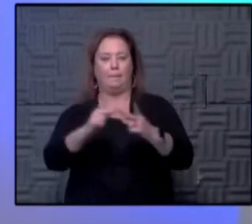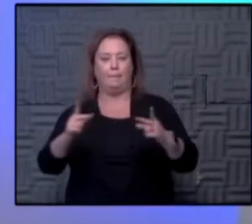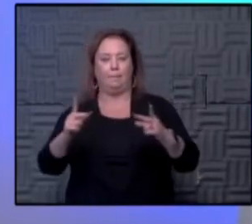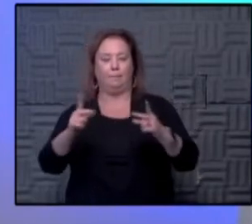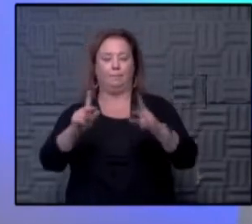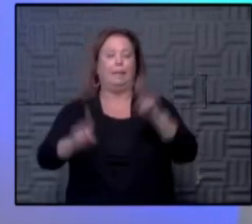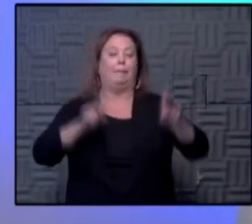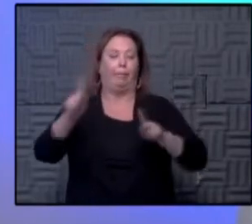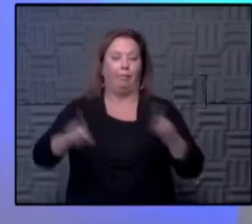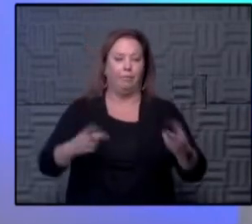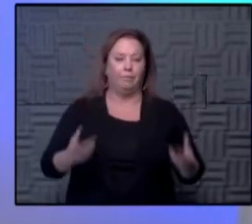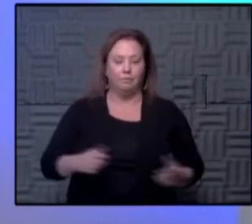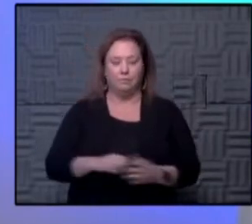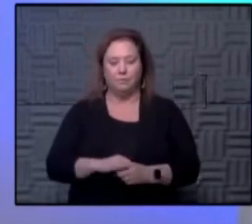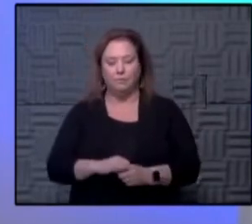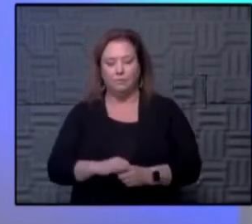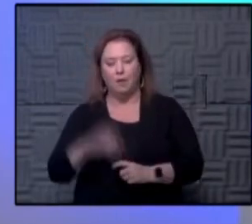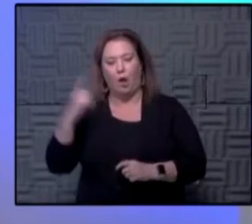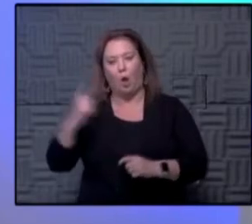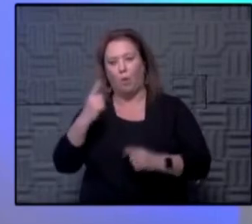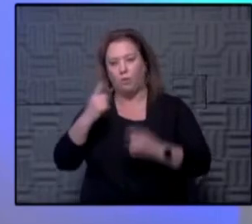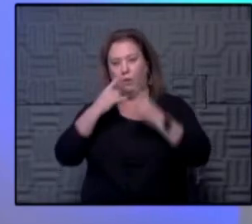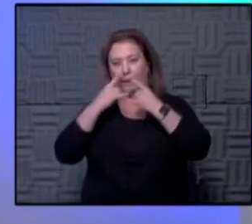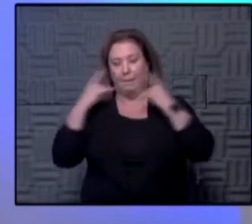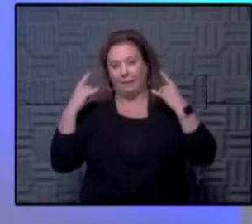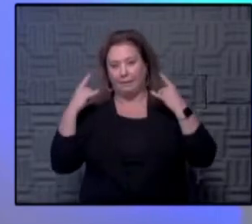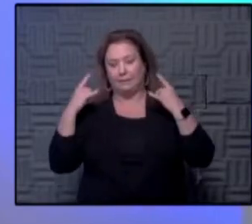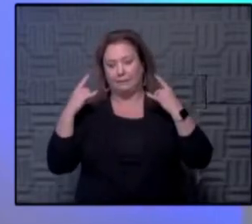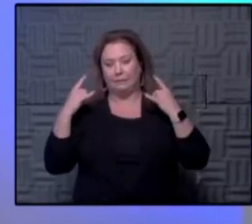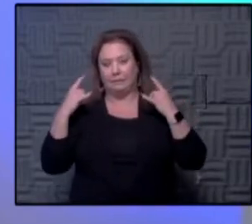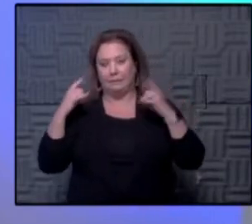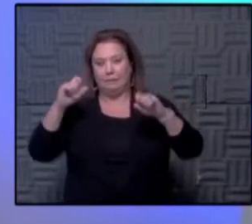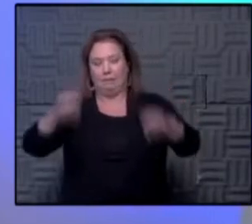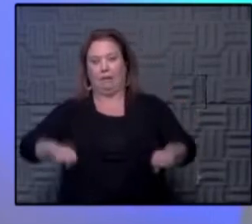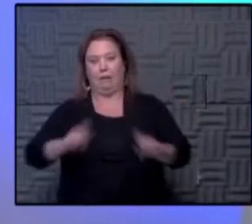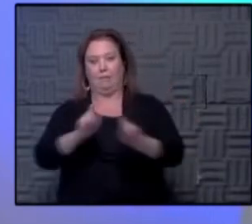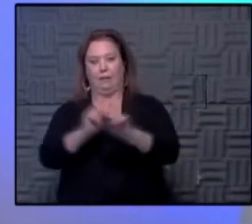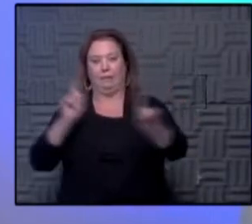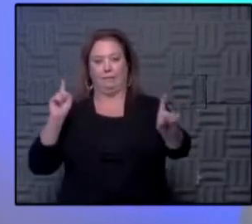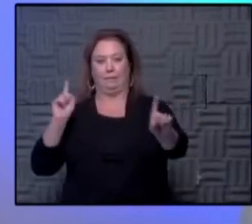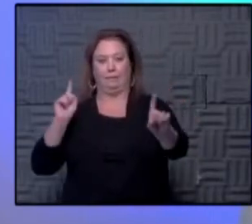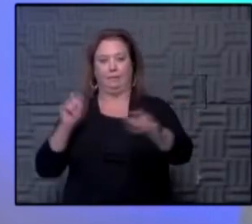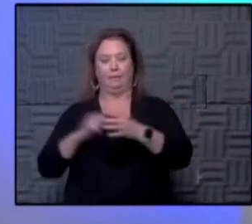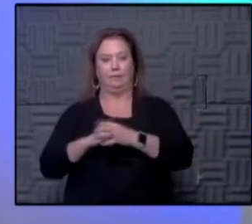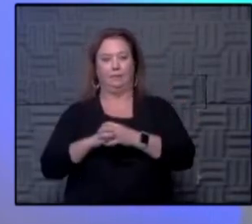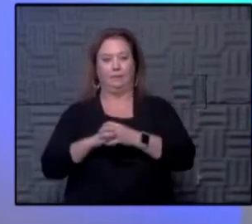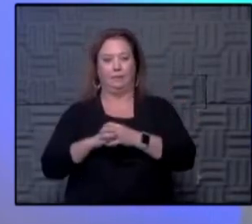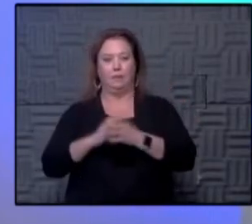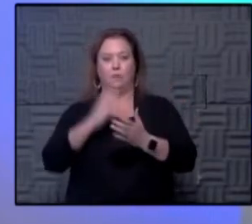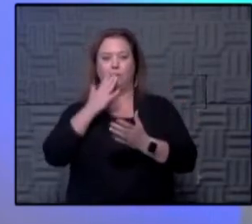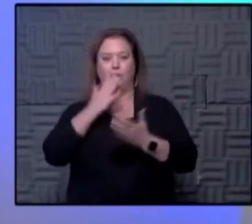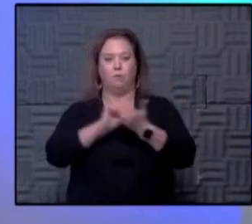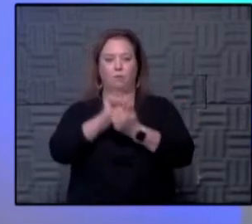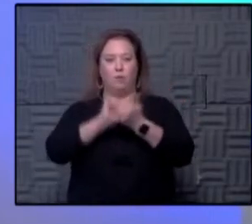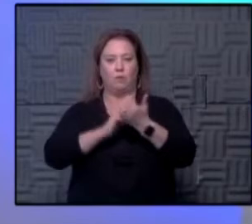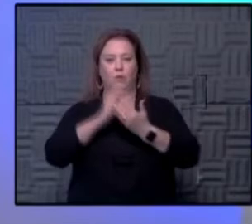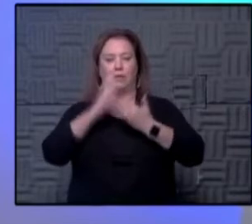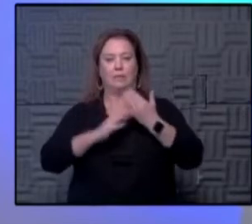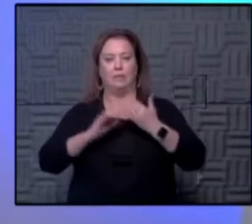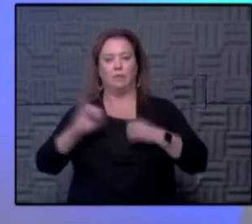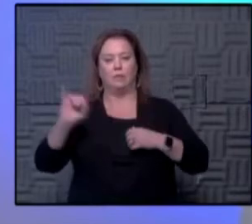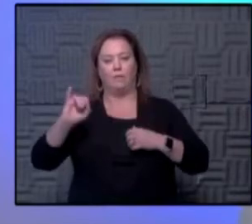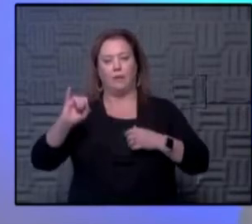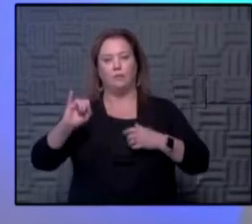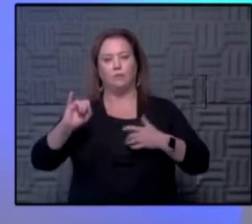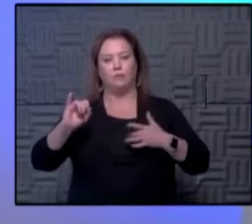you always wear a mask to the degree that you can and maintain that social distancing, good hand hygiene. So those infectious